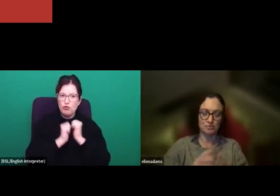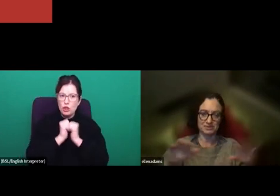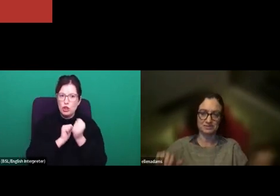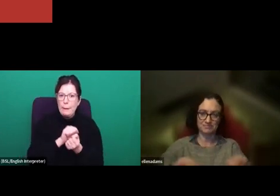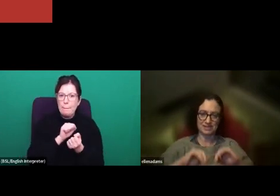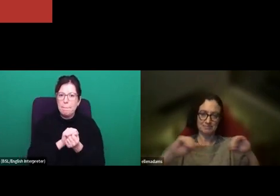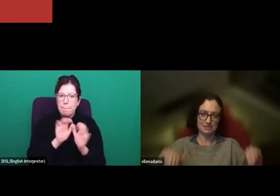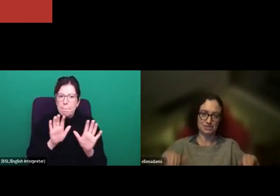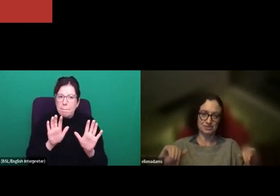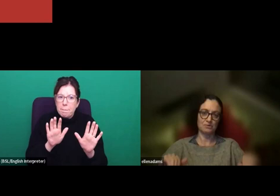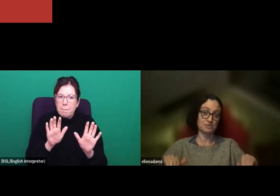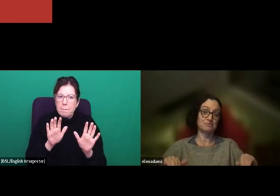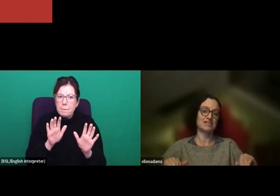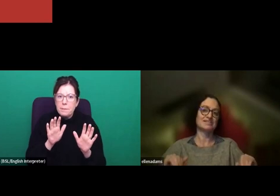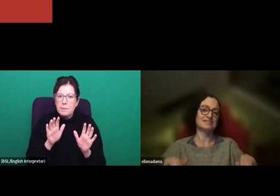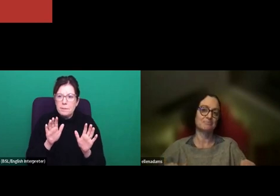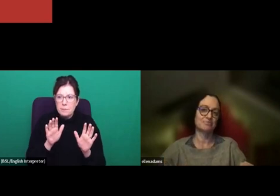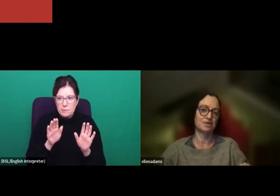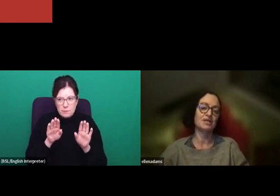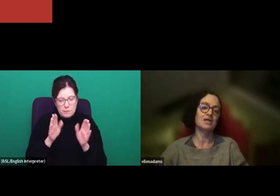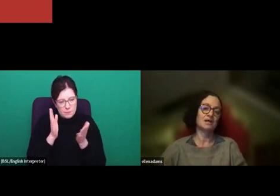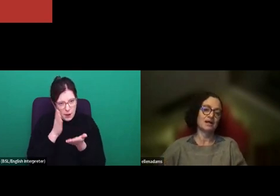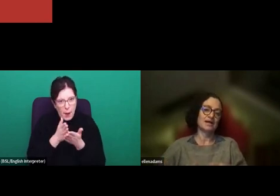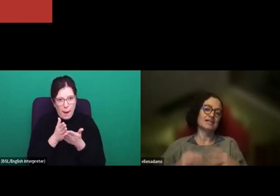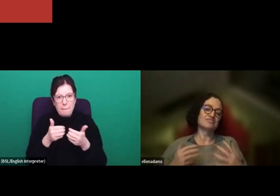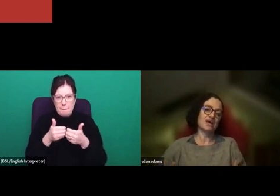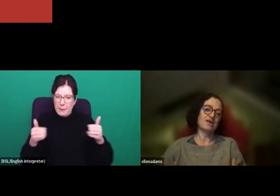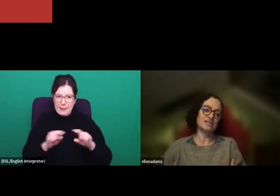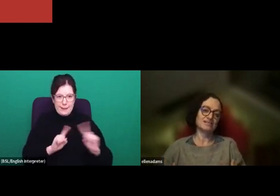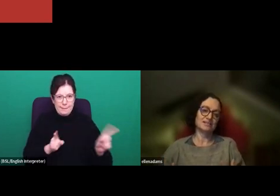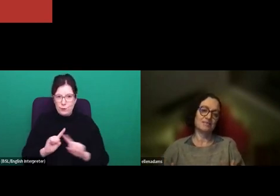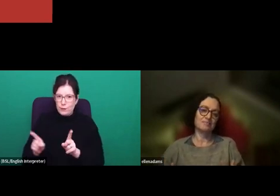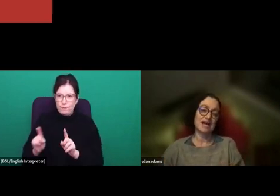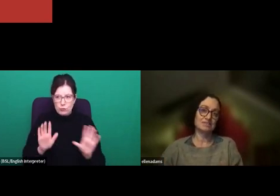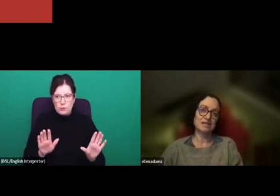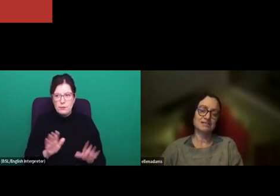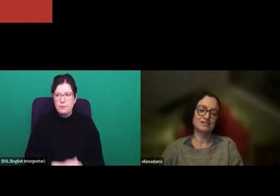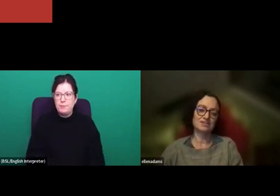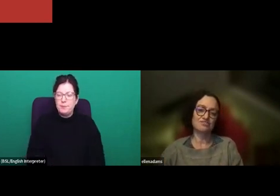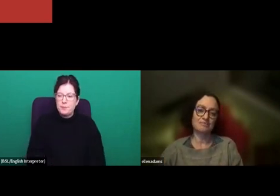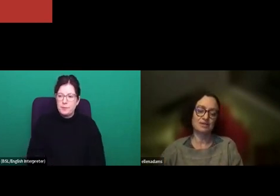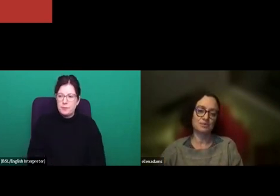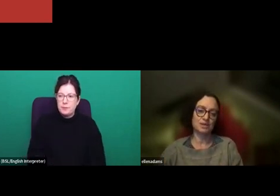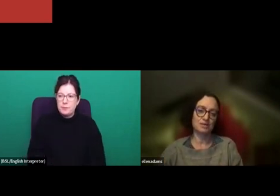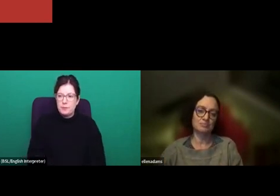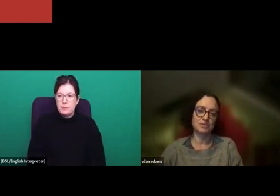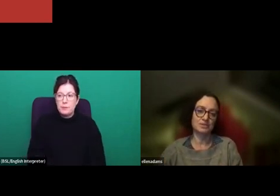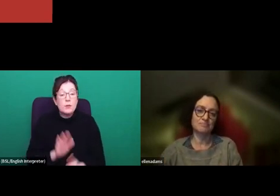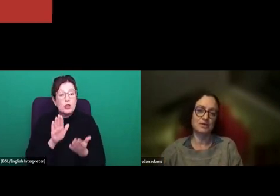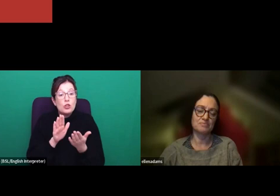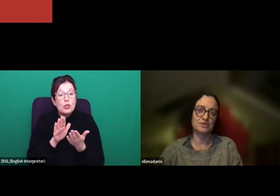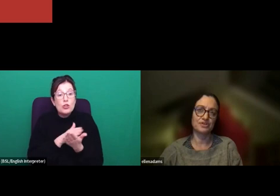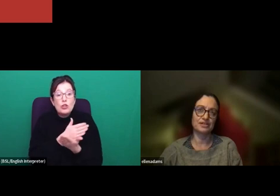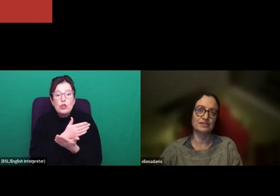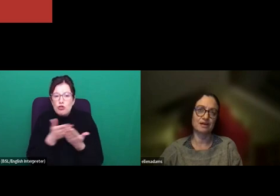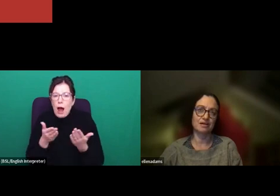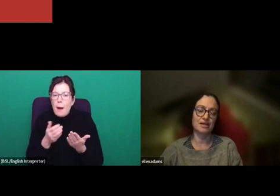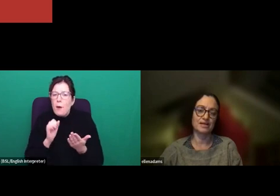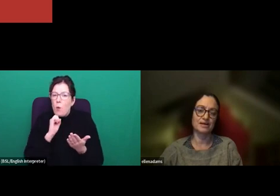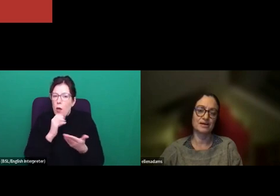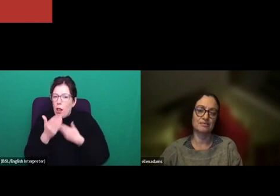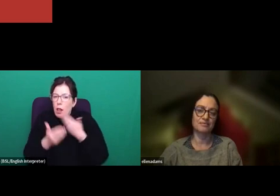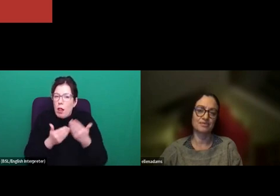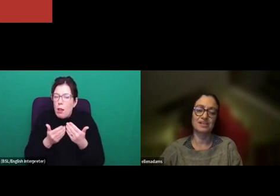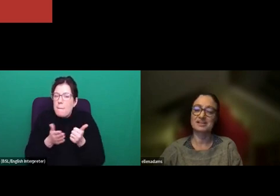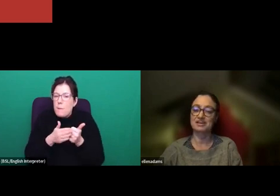quite important to keep the two ultimately separate. And there's various aspects to the grammar that we'll come to in a moment that